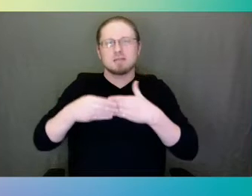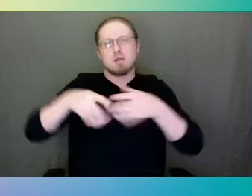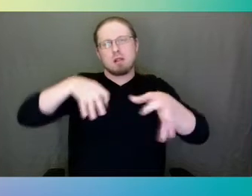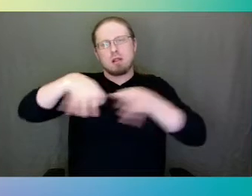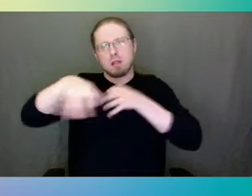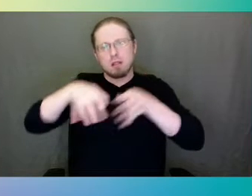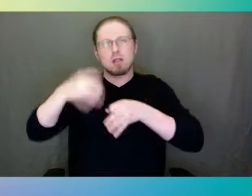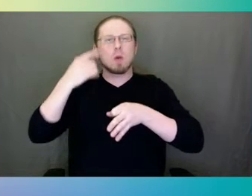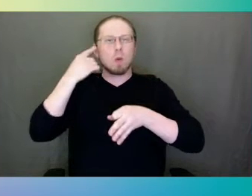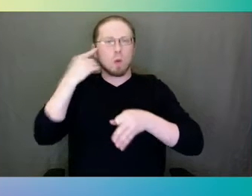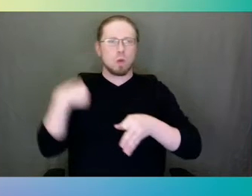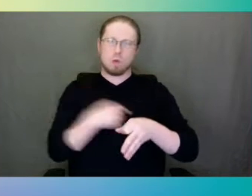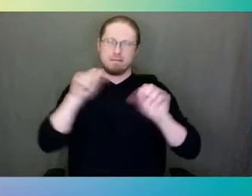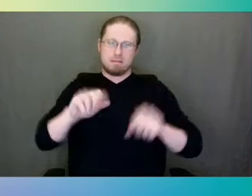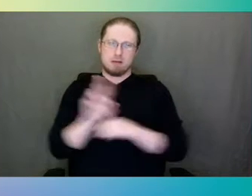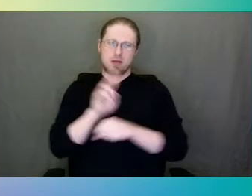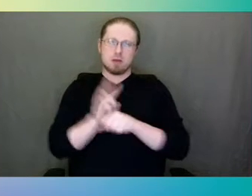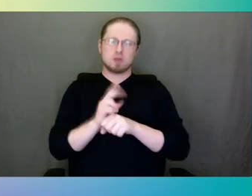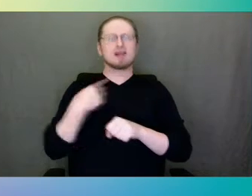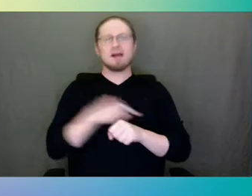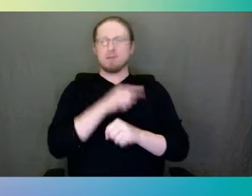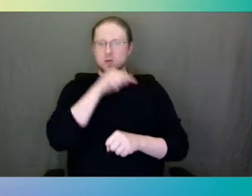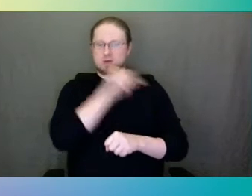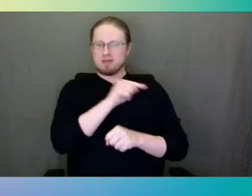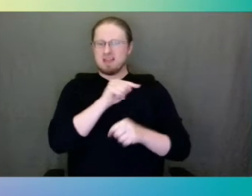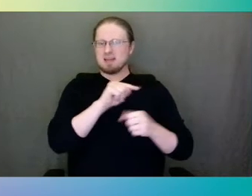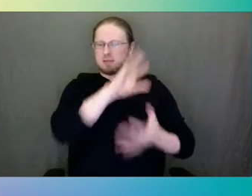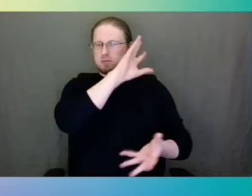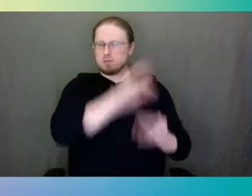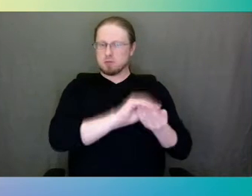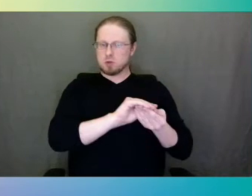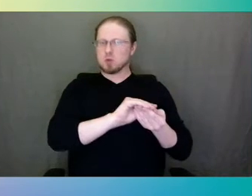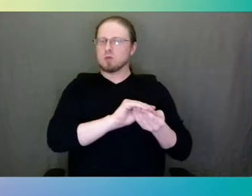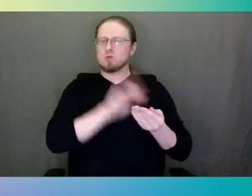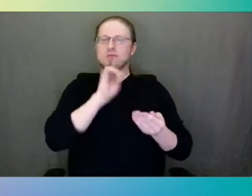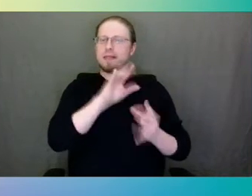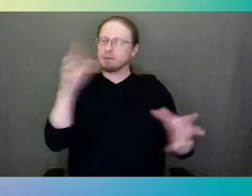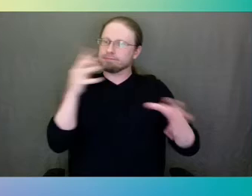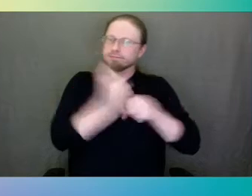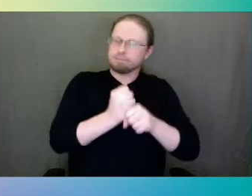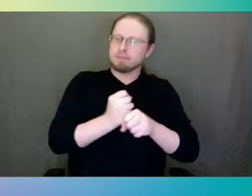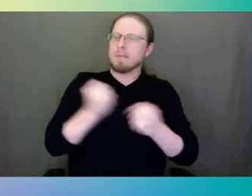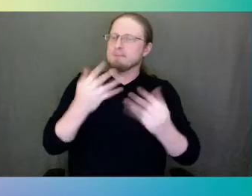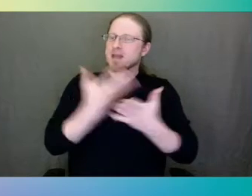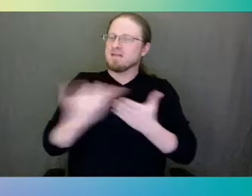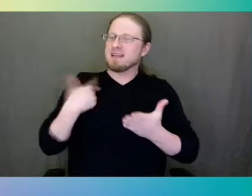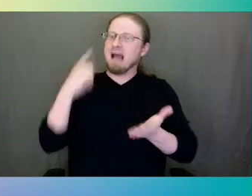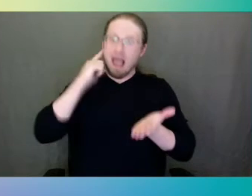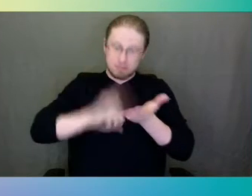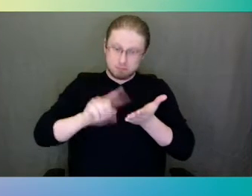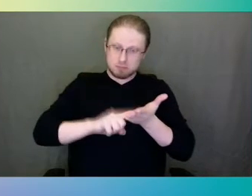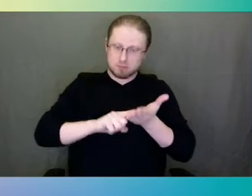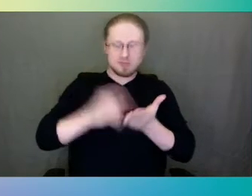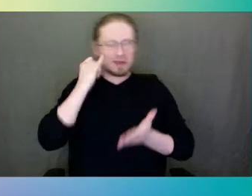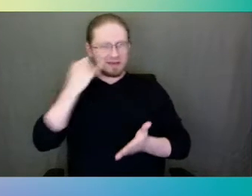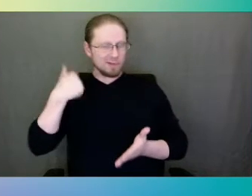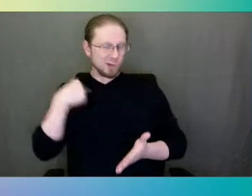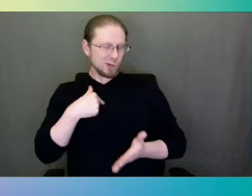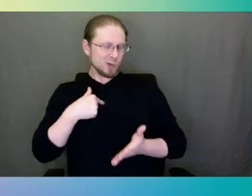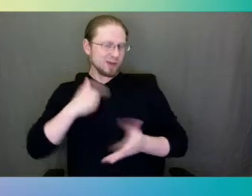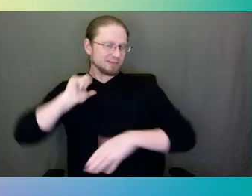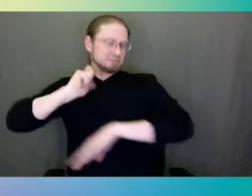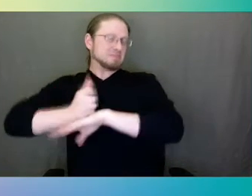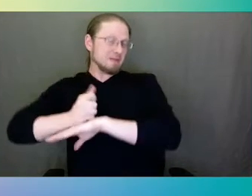of consolidate a lot of the historical pieces that I've studied. And if we had a first century dictionary on the word malakoi, it